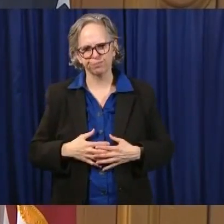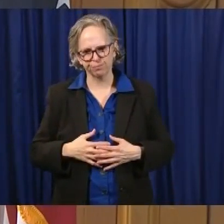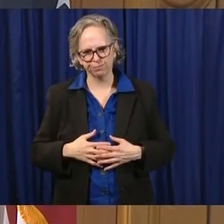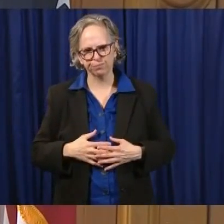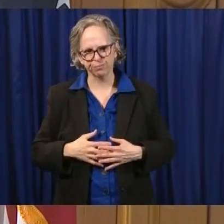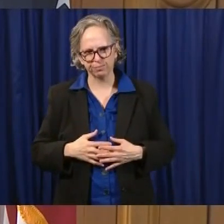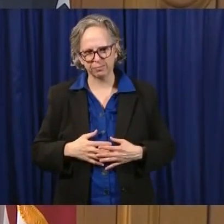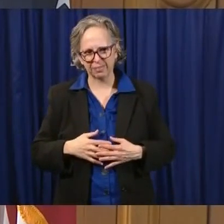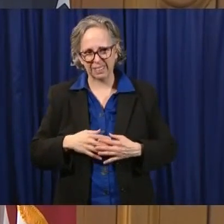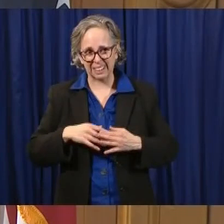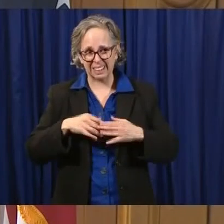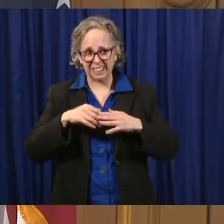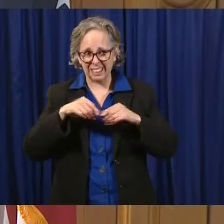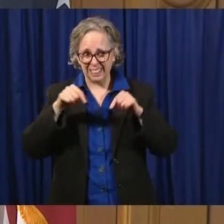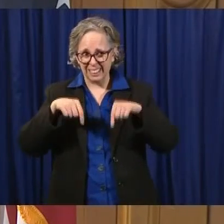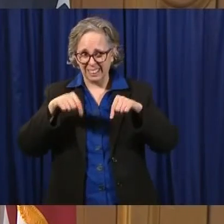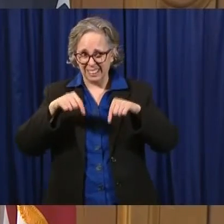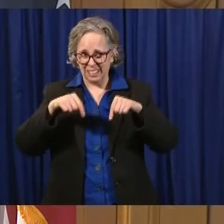do,